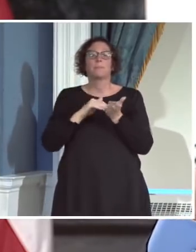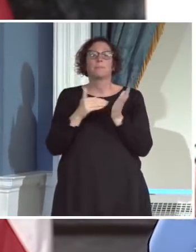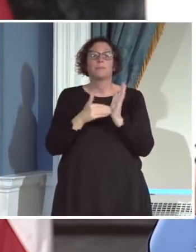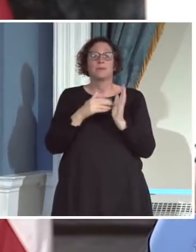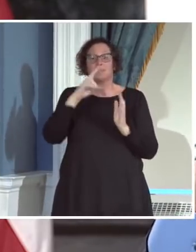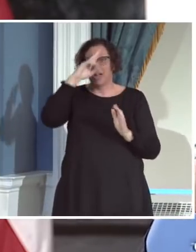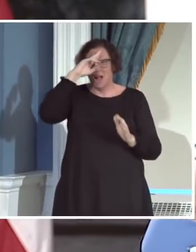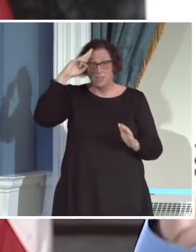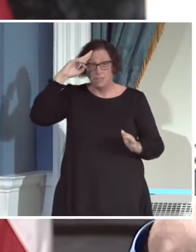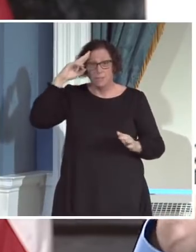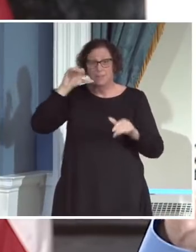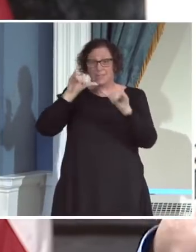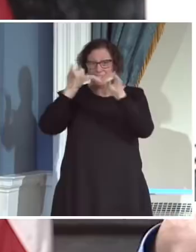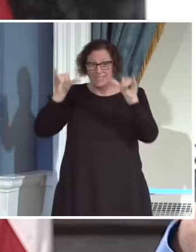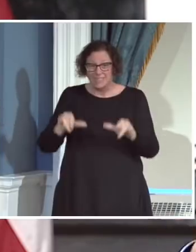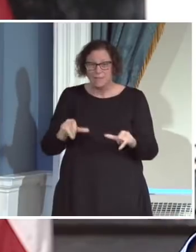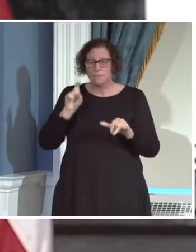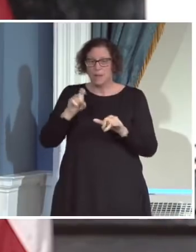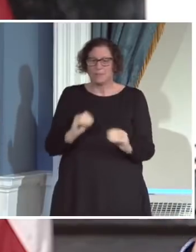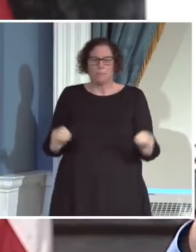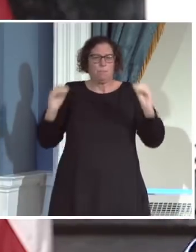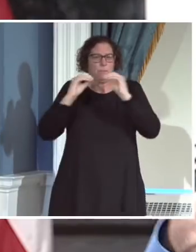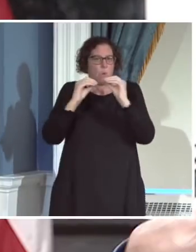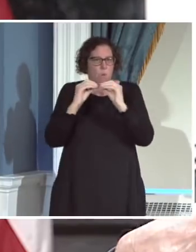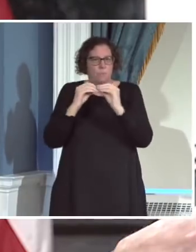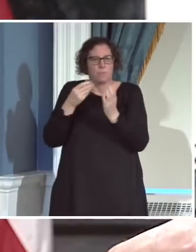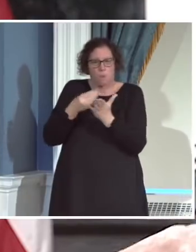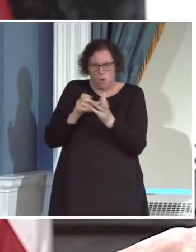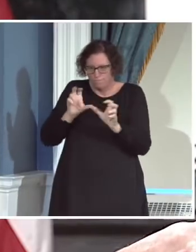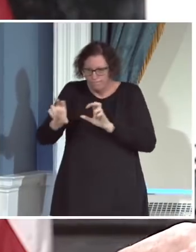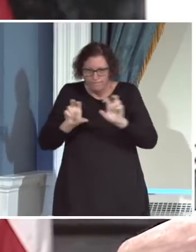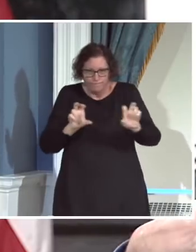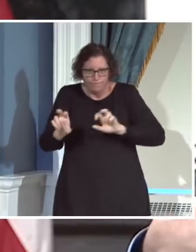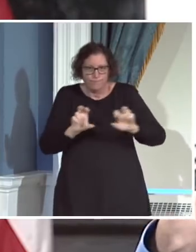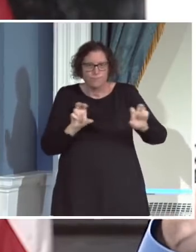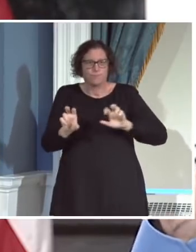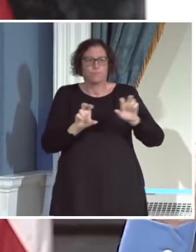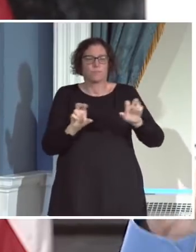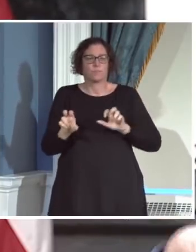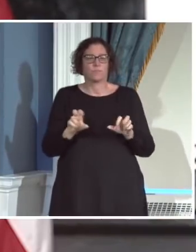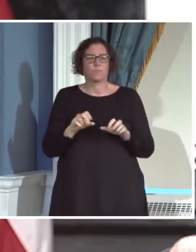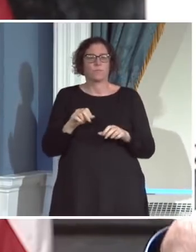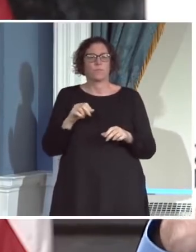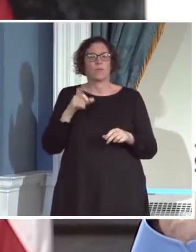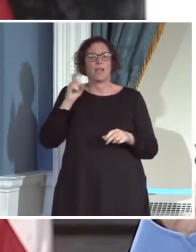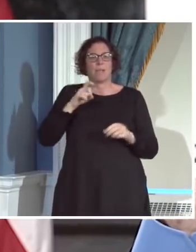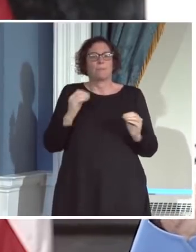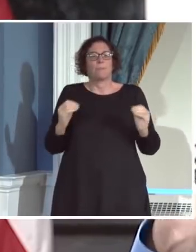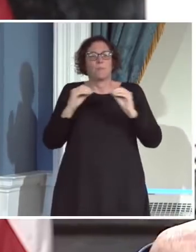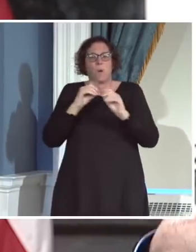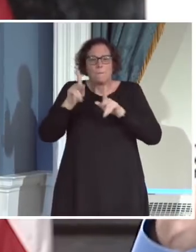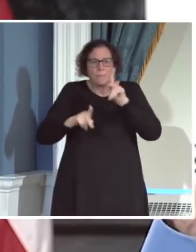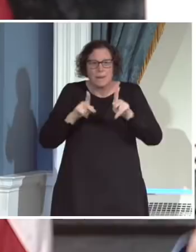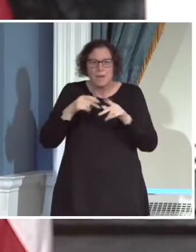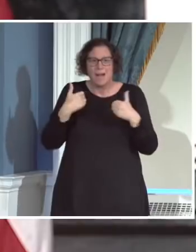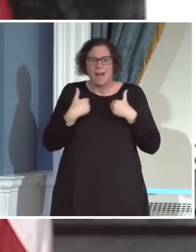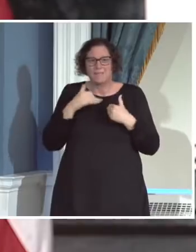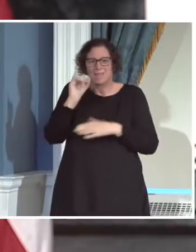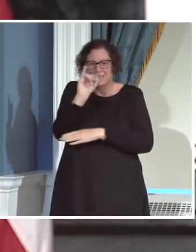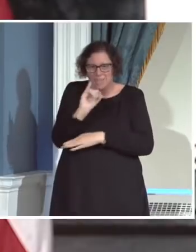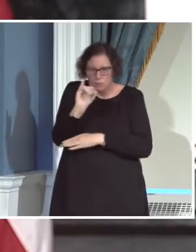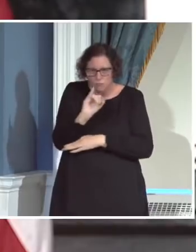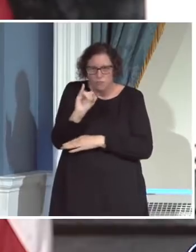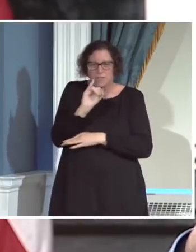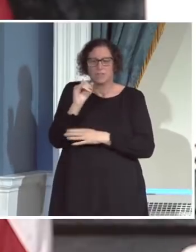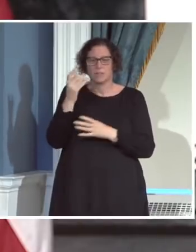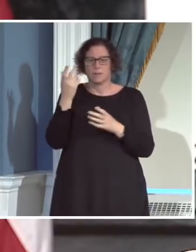has been a powerful message to us about the need for universal healthcare. We're going to deepen, as we recover, we're going to deepen our